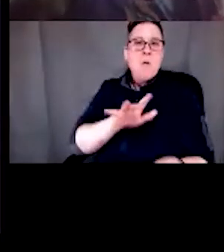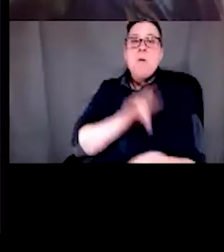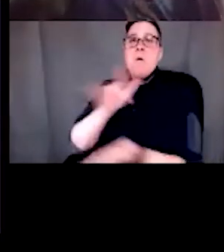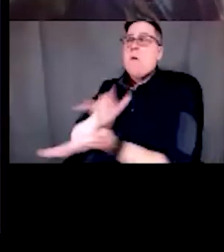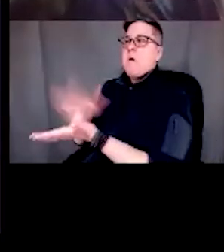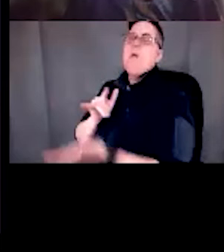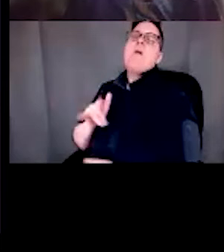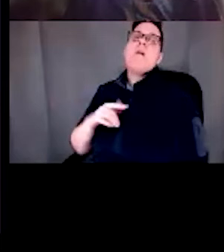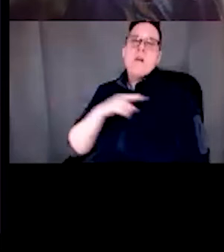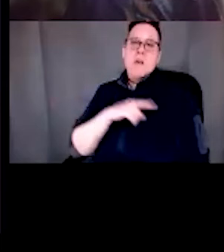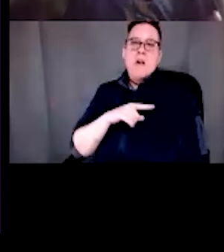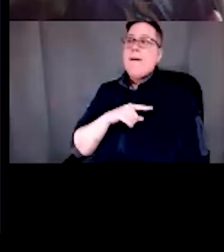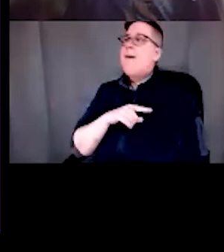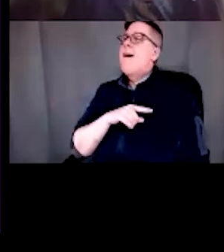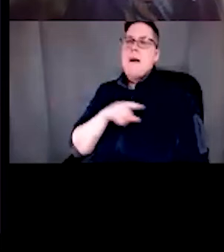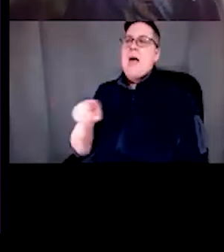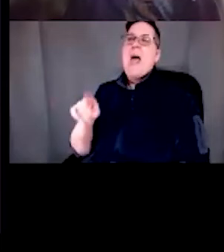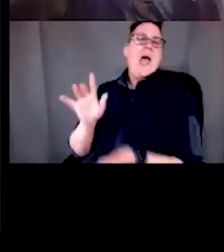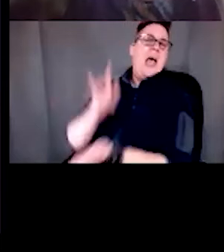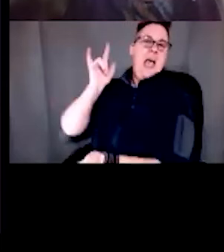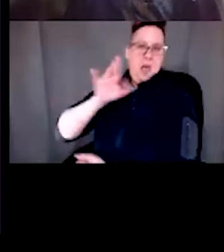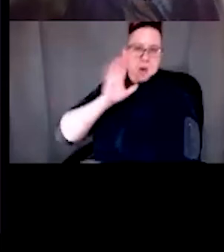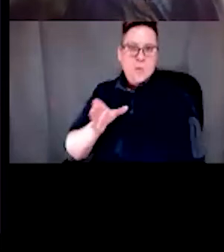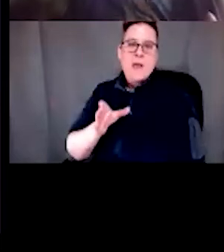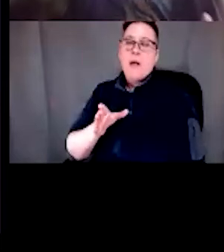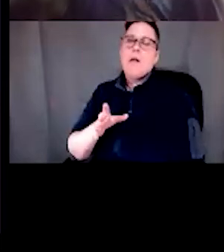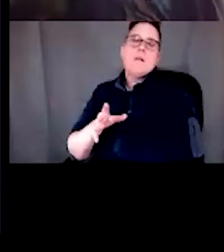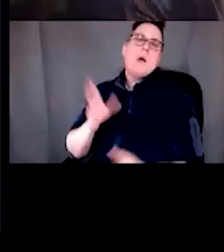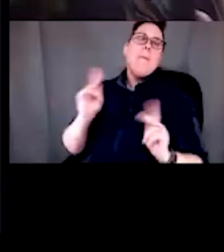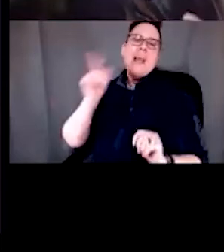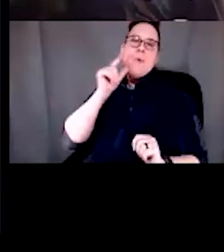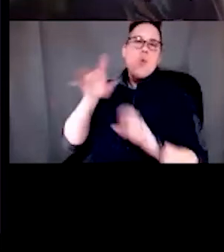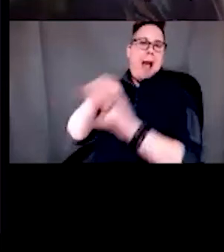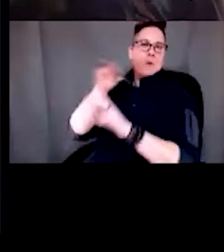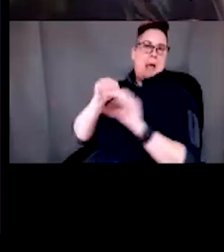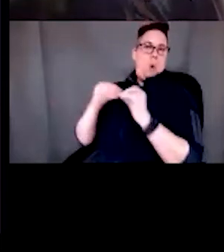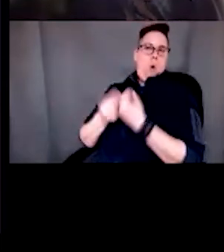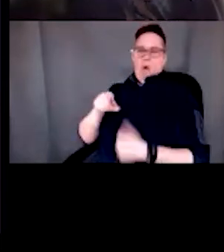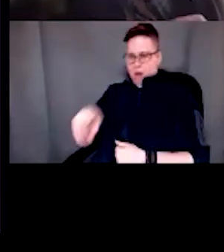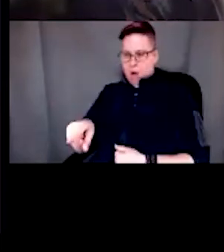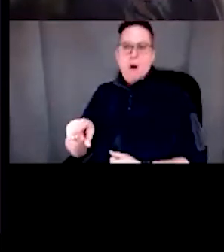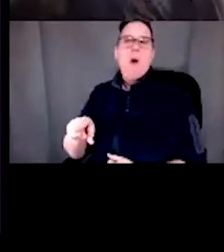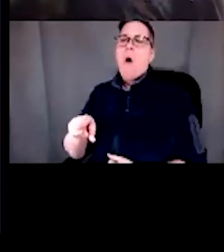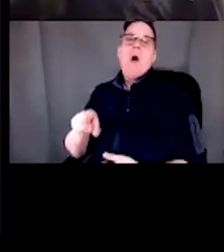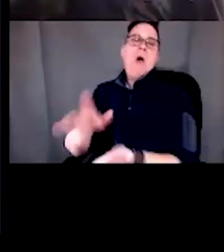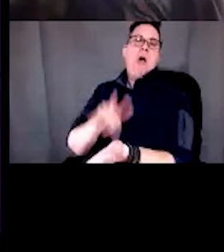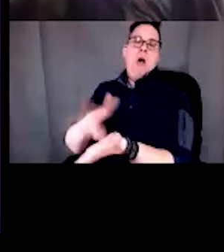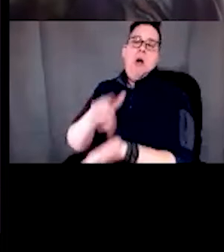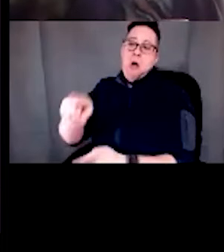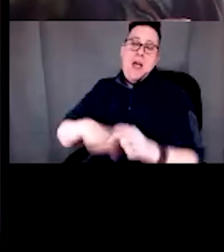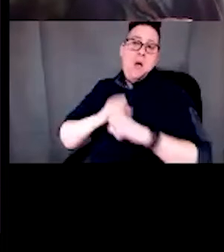the organization vulnerable and are likely to enter because the organization has become really unable to protect